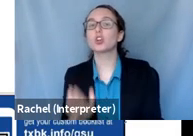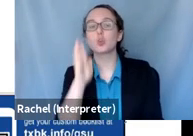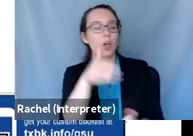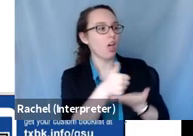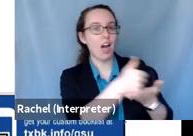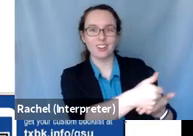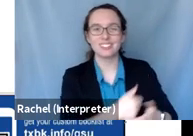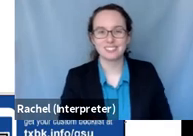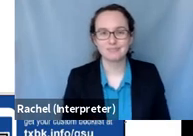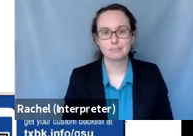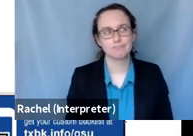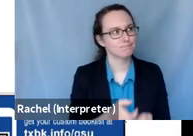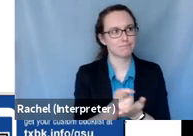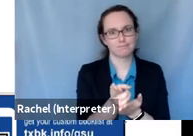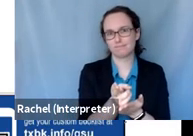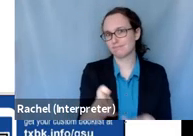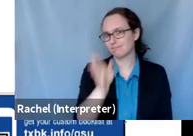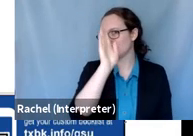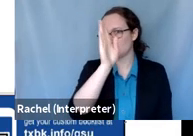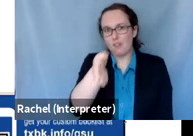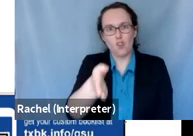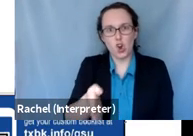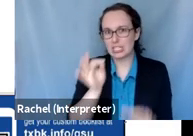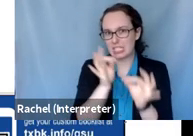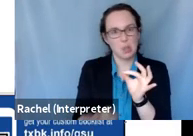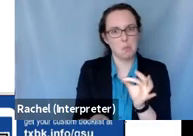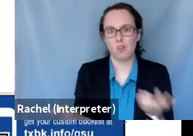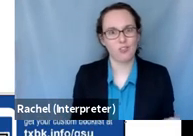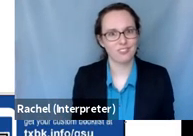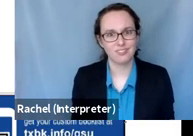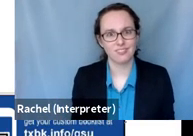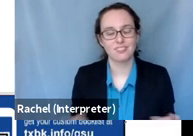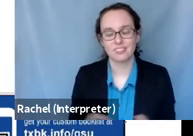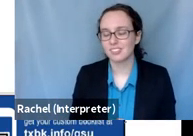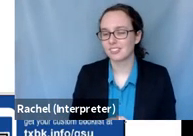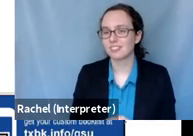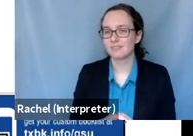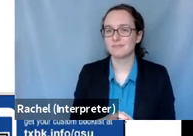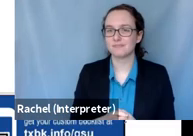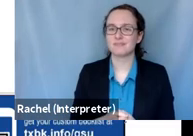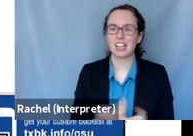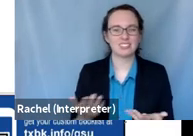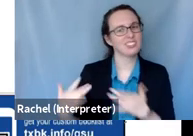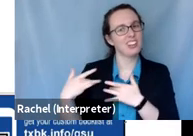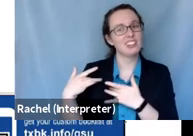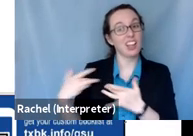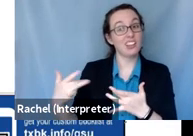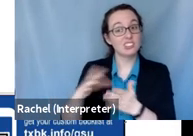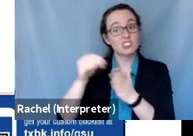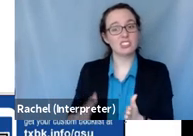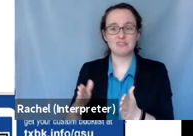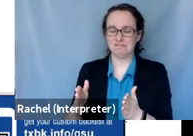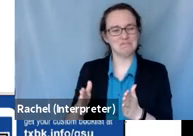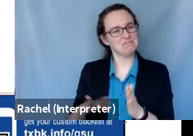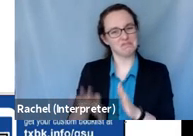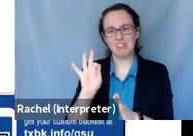you, it's fairly self-intuitive. And just in one day with using this, some of the students have found it fairly easy to find their stuff on their own. So it's a good